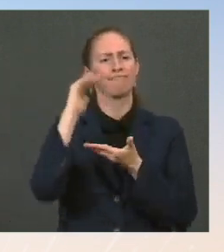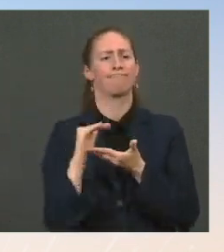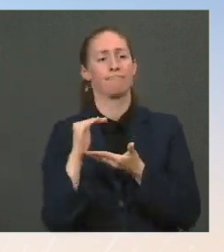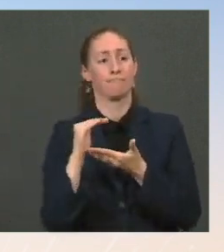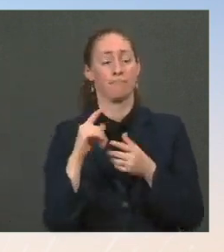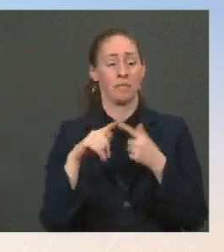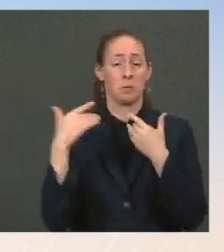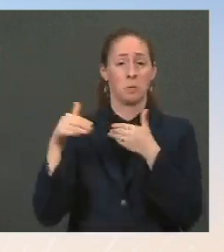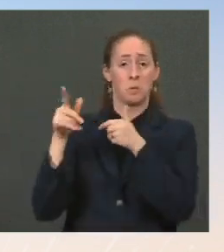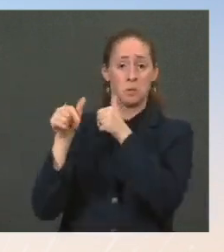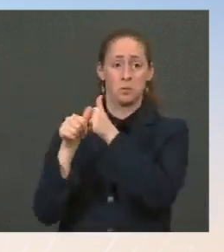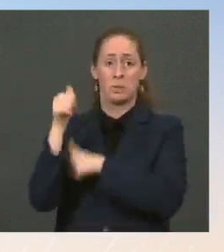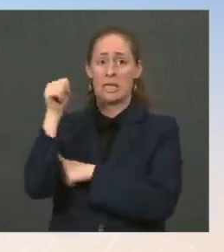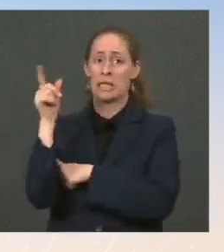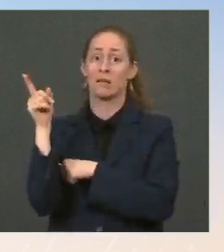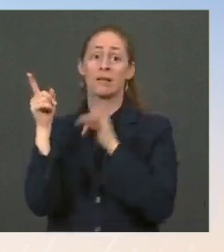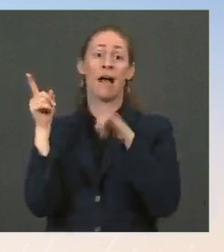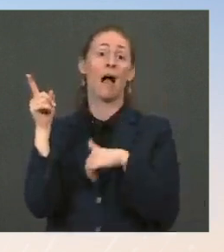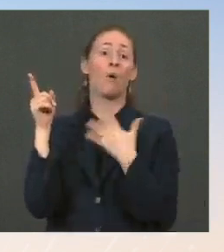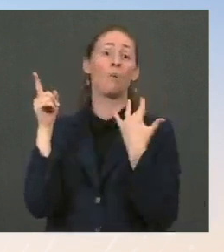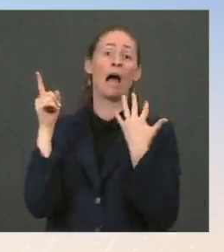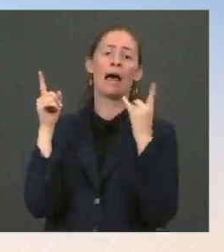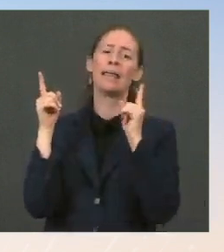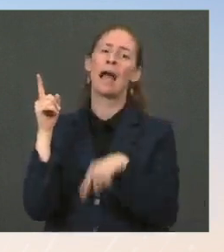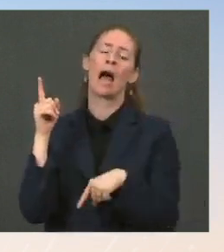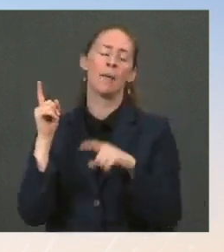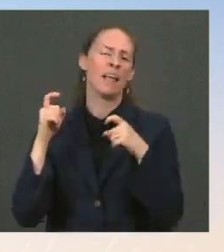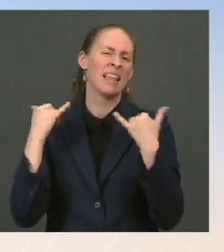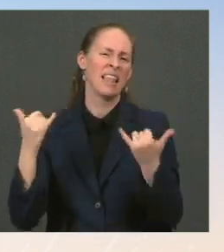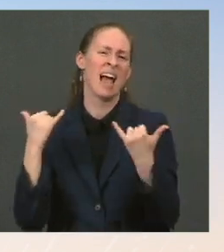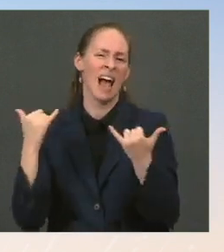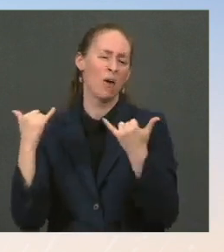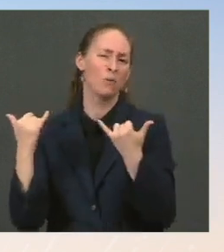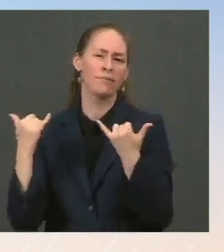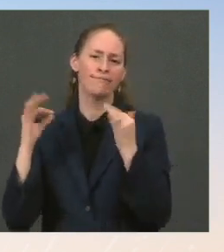crisis, certainly can't wait any longer. Thank you.